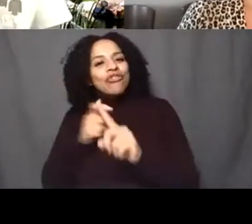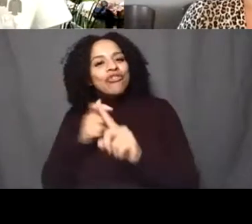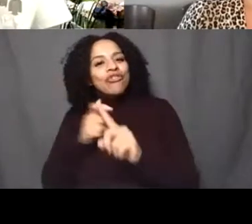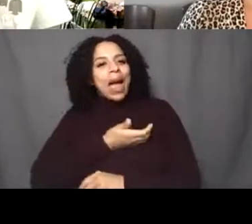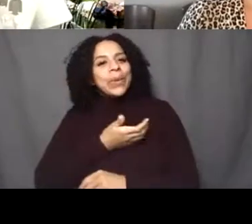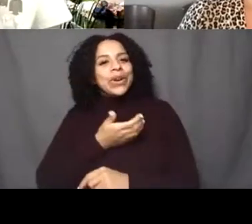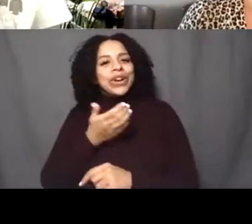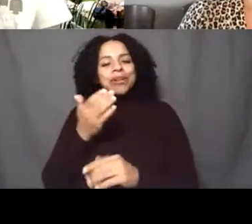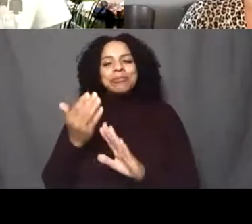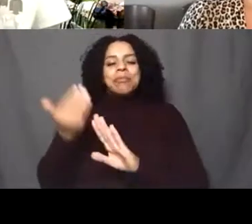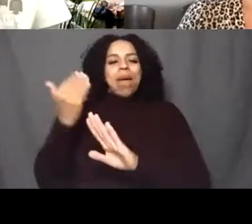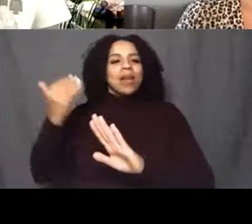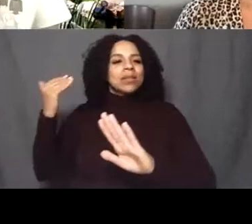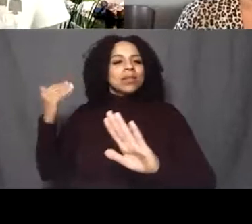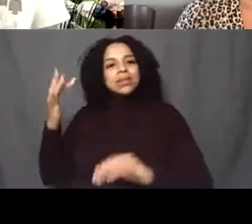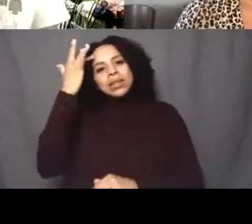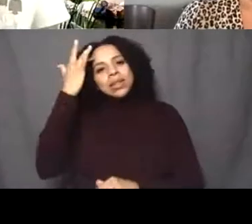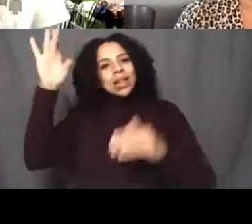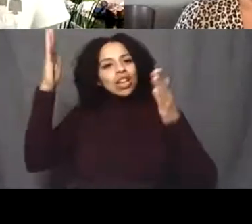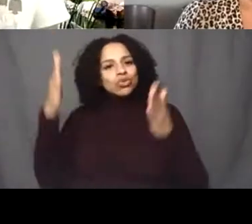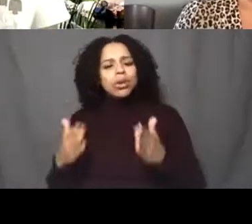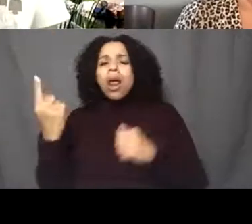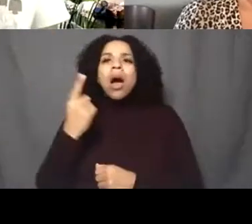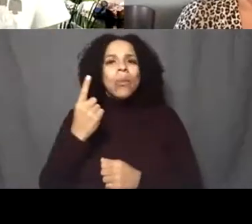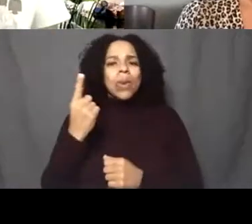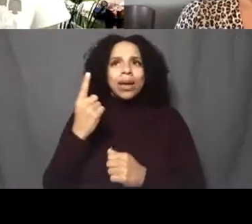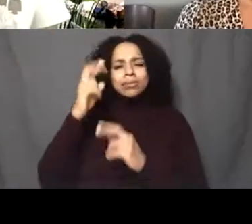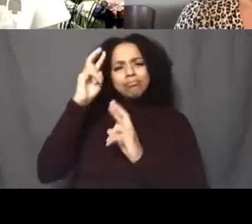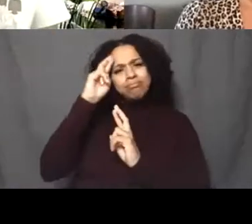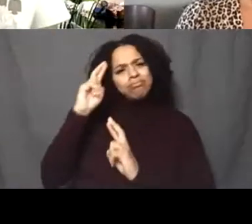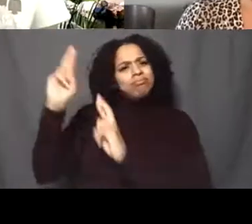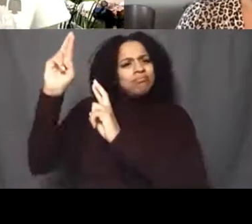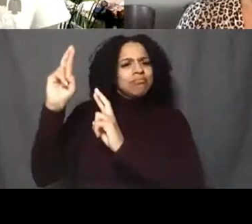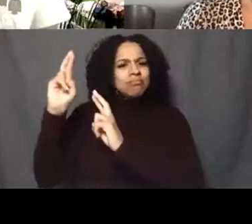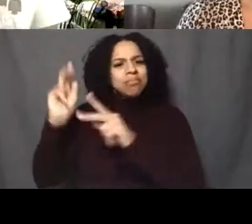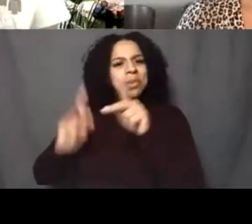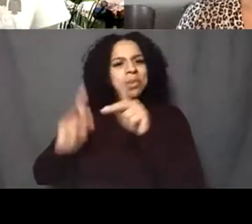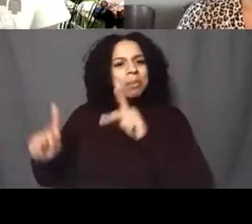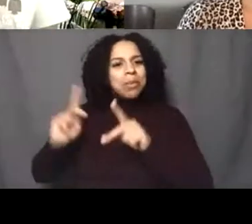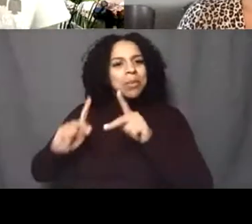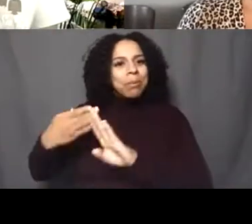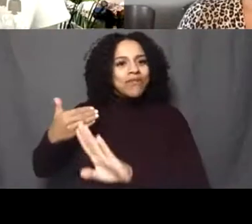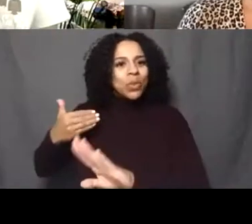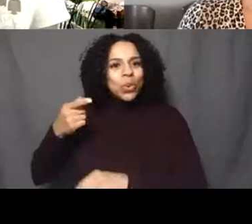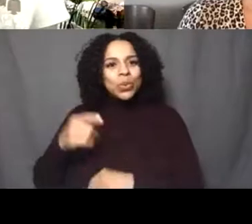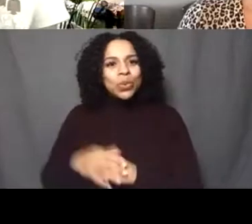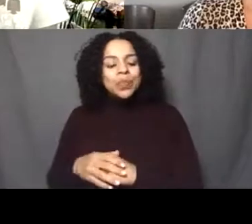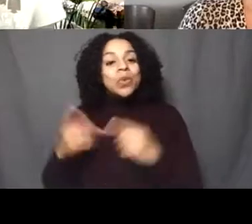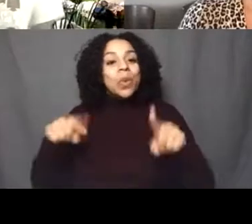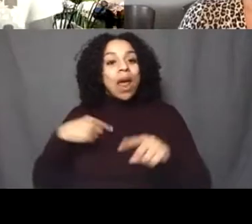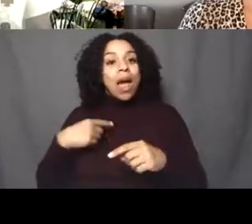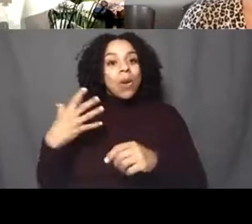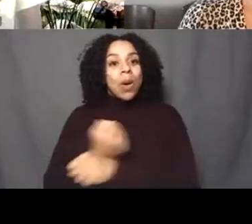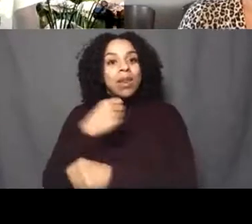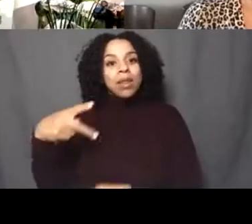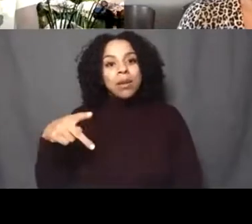give homage to those who came before. When I won the Pulitzer last year, I won a Pulitzer on the same day